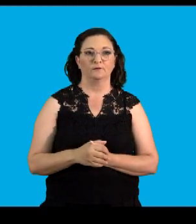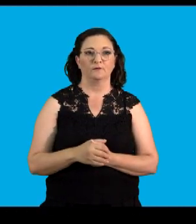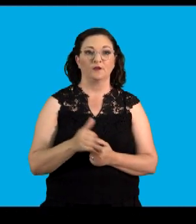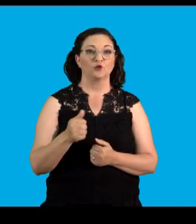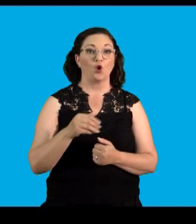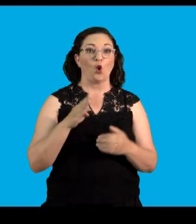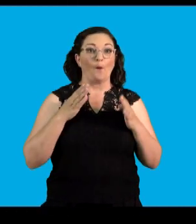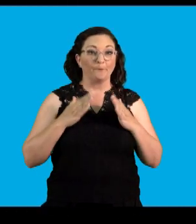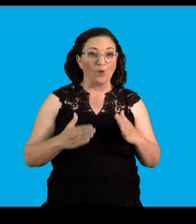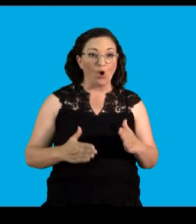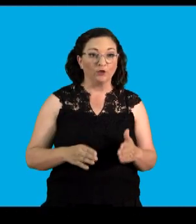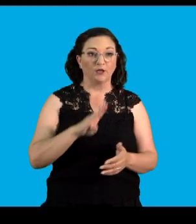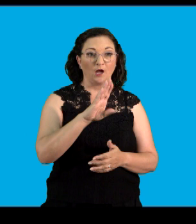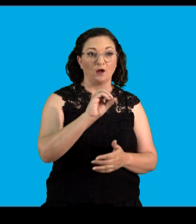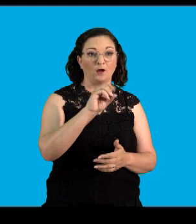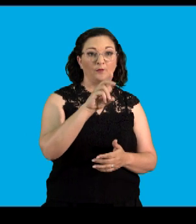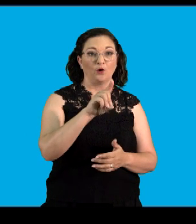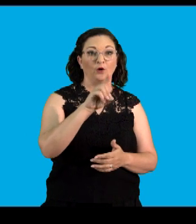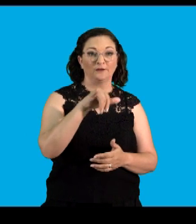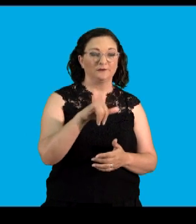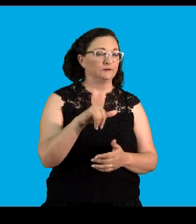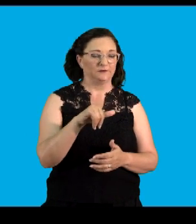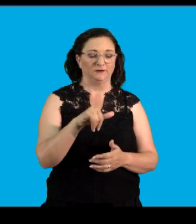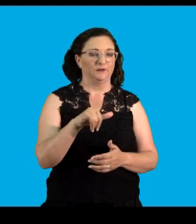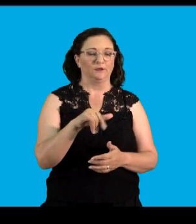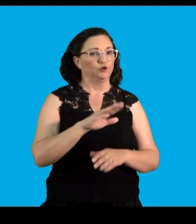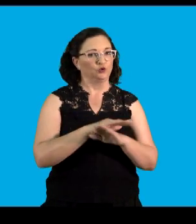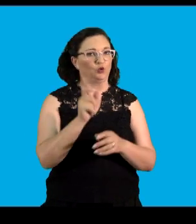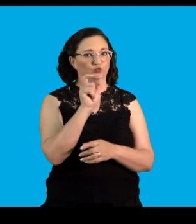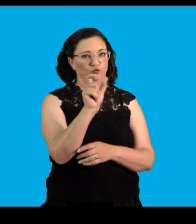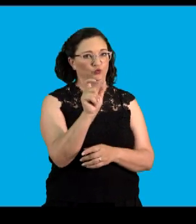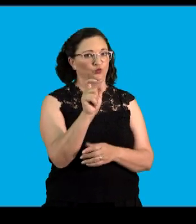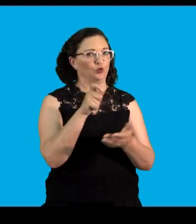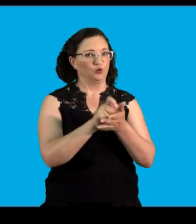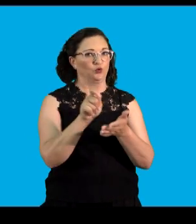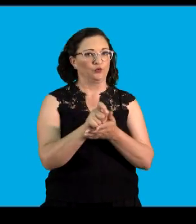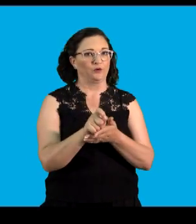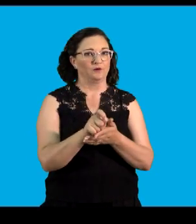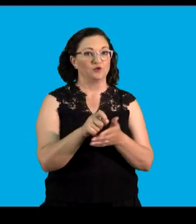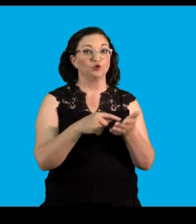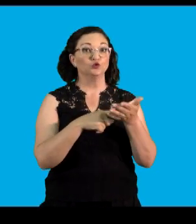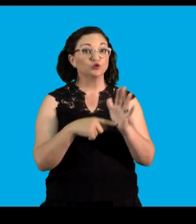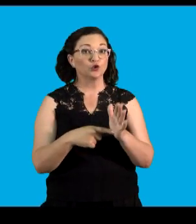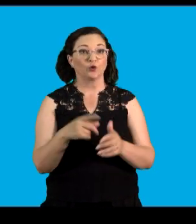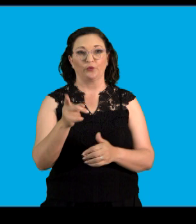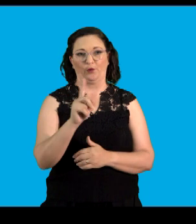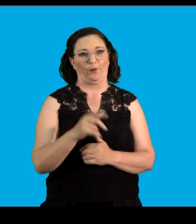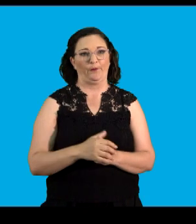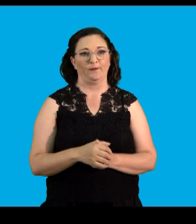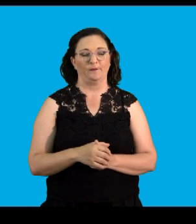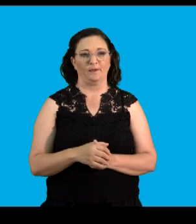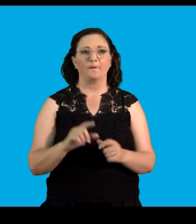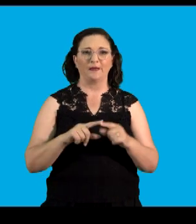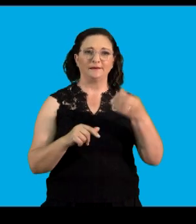word body on the essay. You will forfeit marks if you do so. So the word body must not appear. We understand